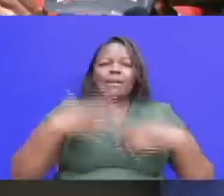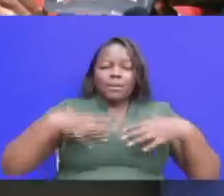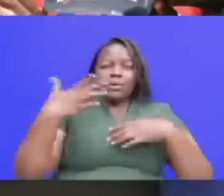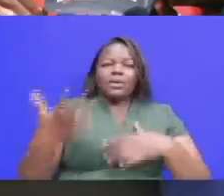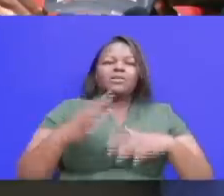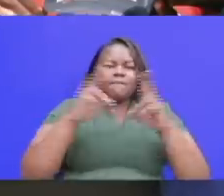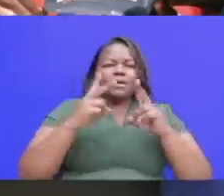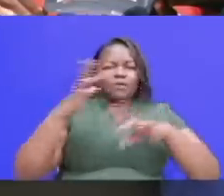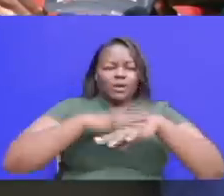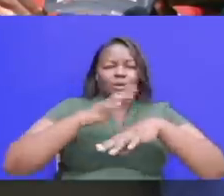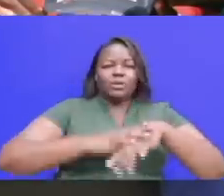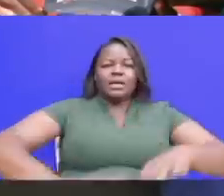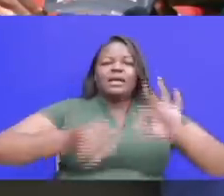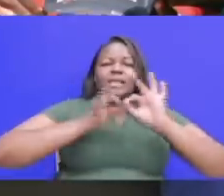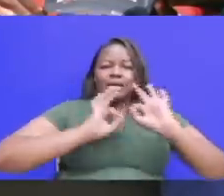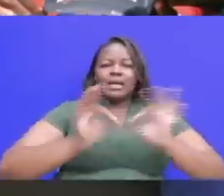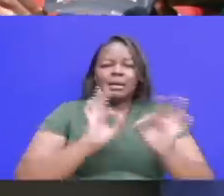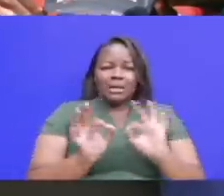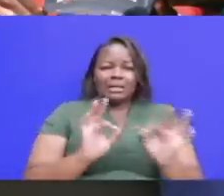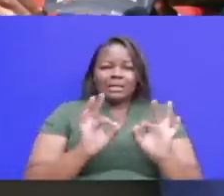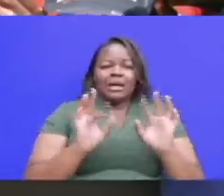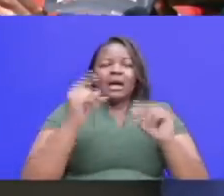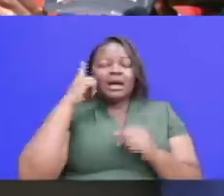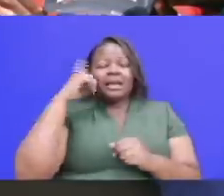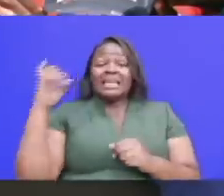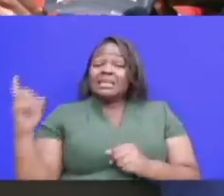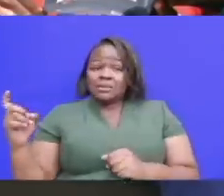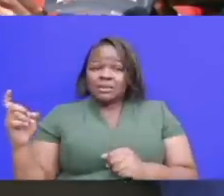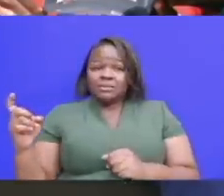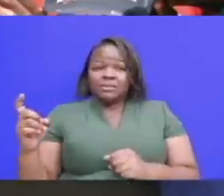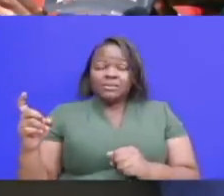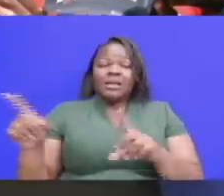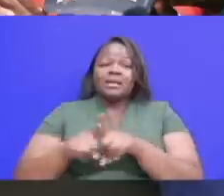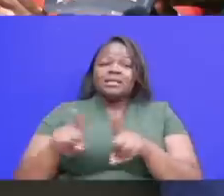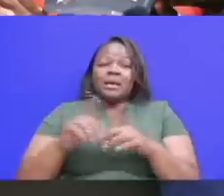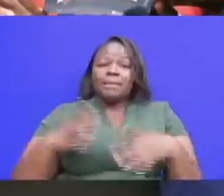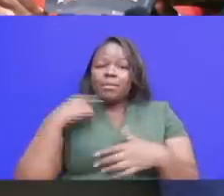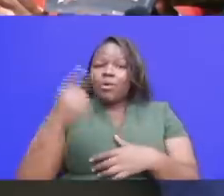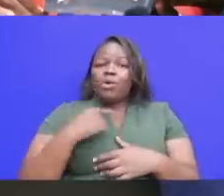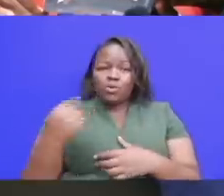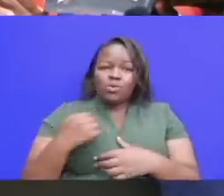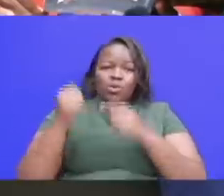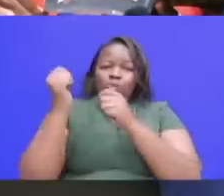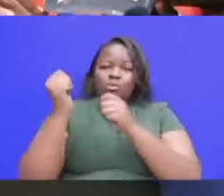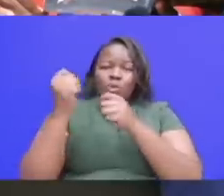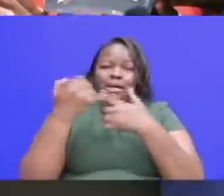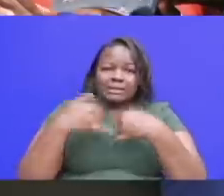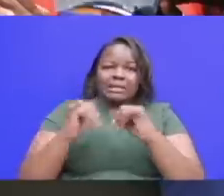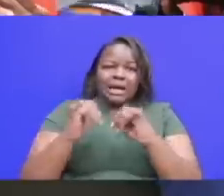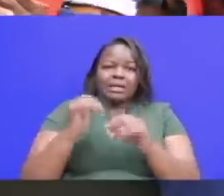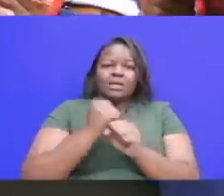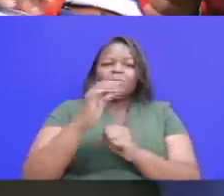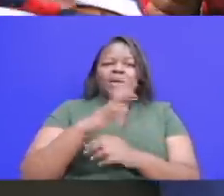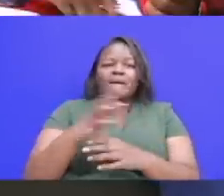interpreting the dream. Mm. They became dream interpreters. Mm-hmm. Yes. The people who are pulling him down, mm-hmm. it is also good to be